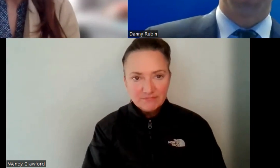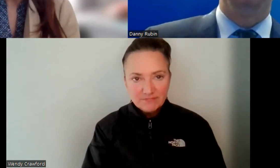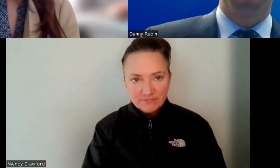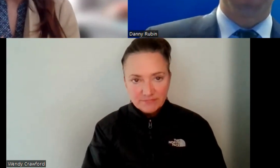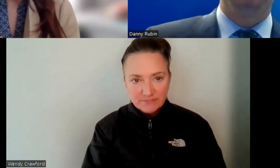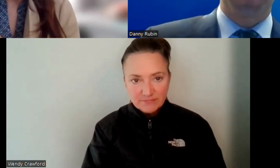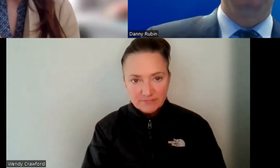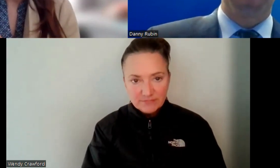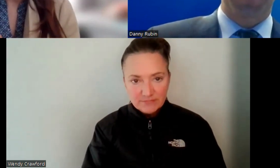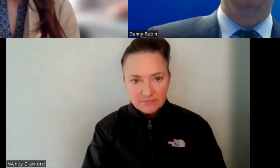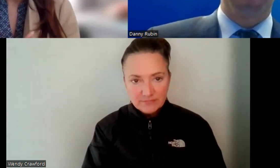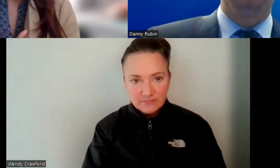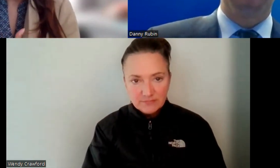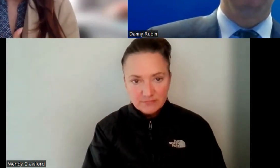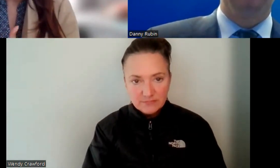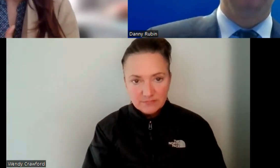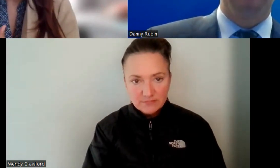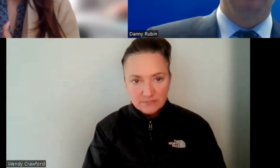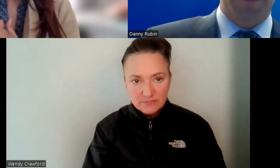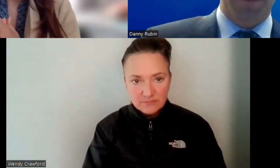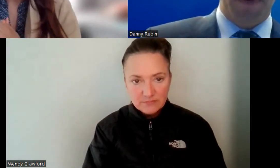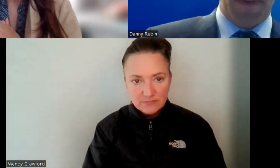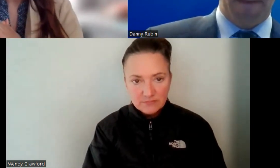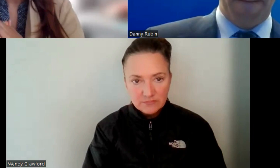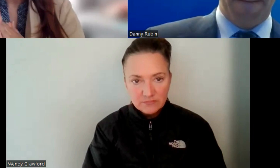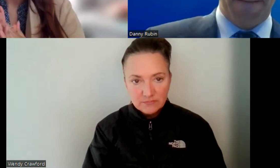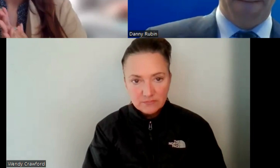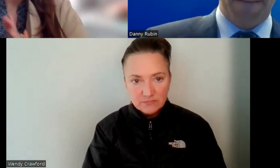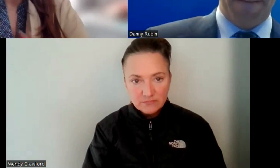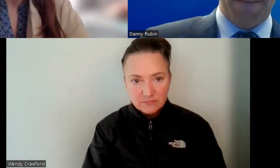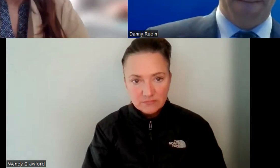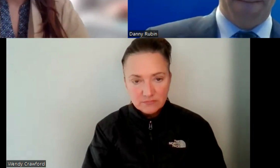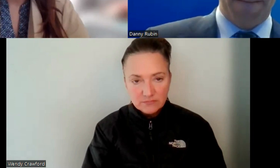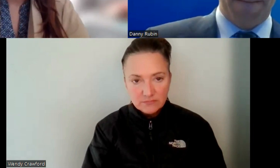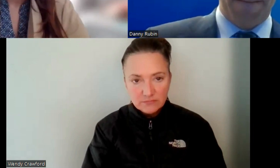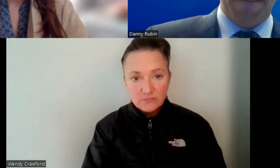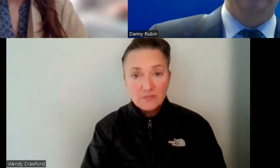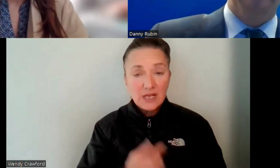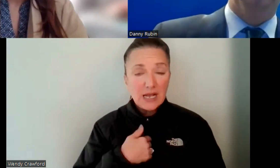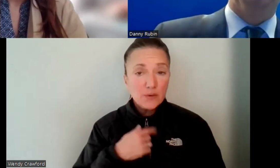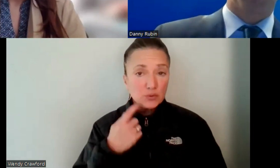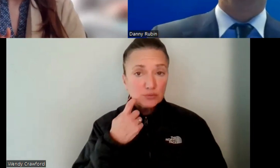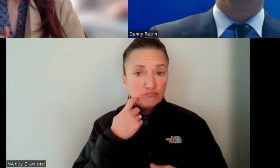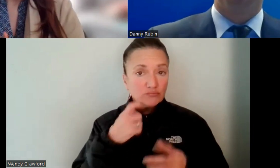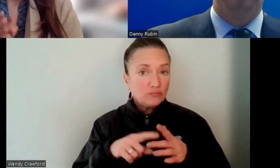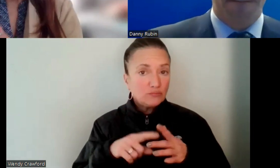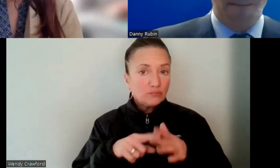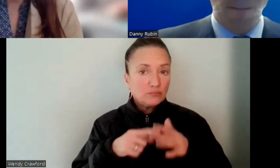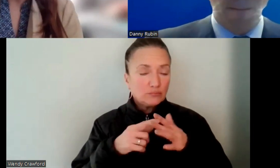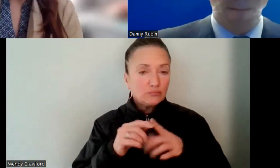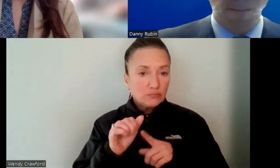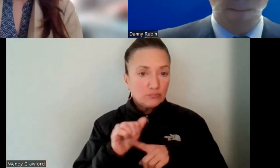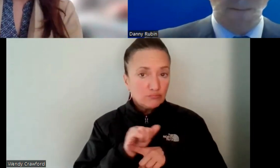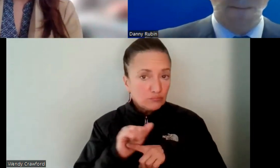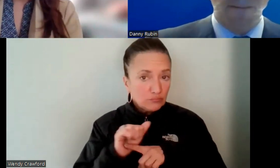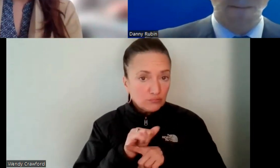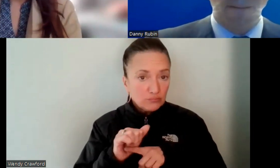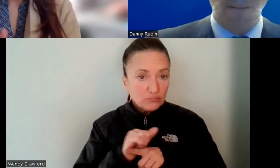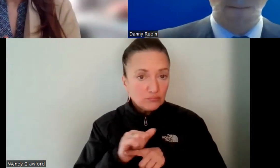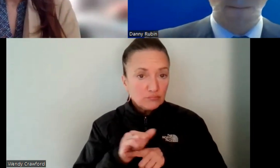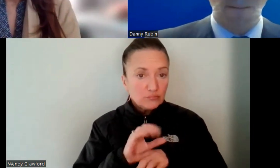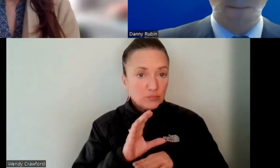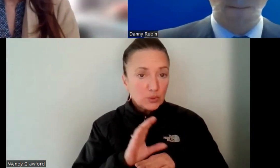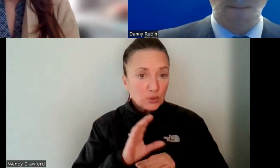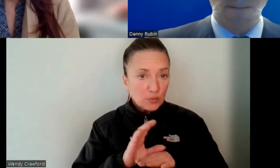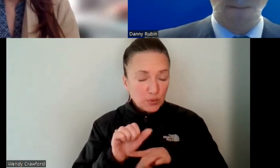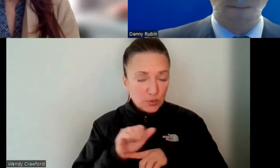so basically, I was just, getting started with my training and everything after the computer-based